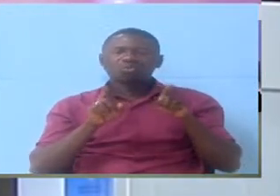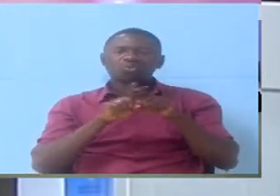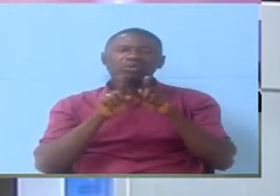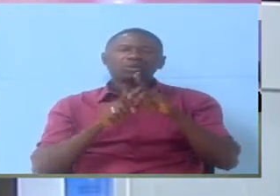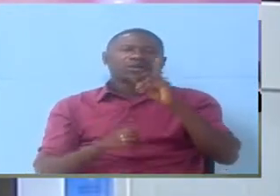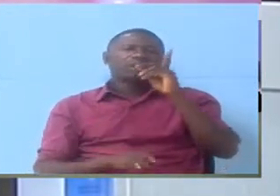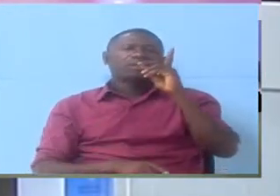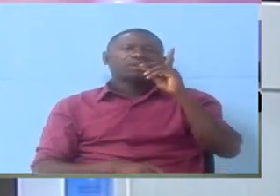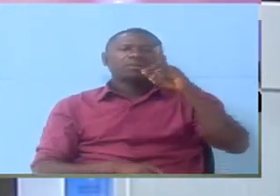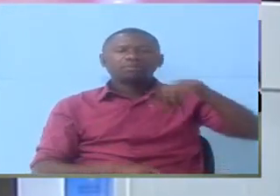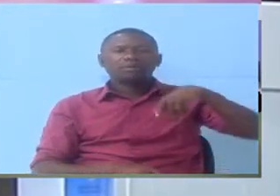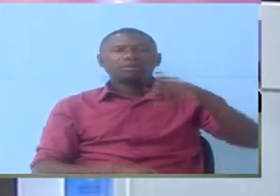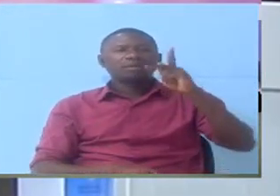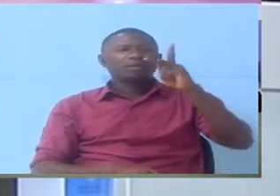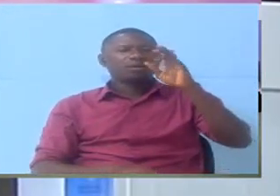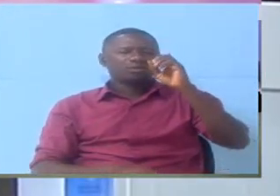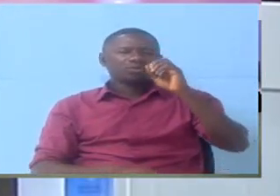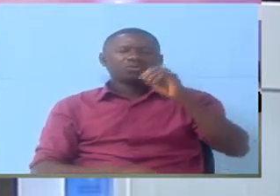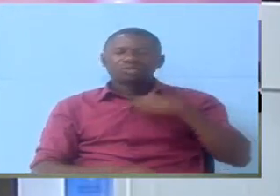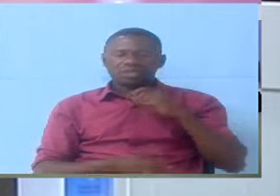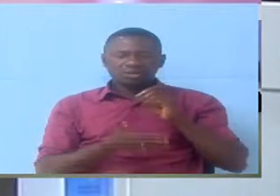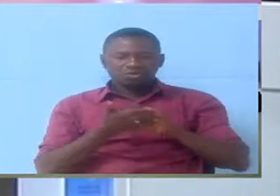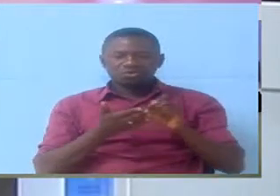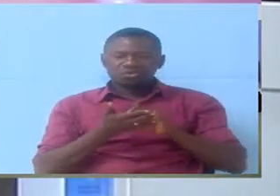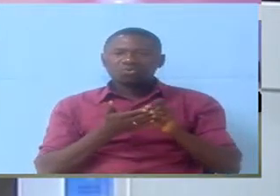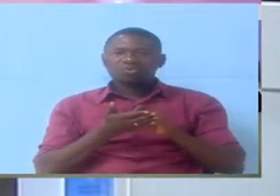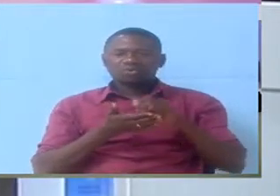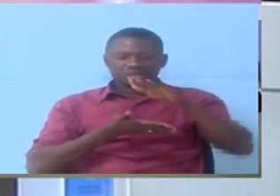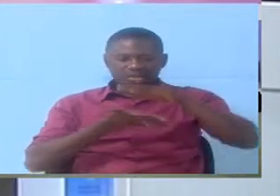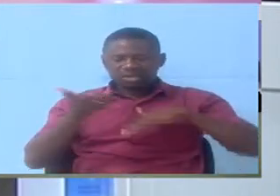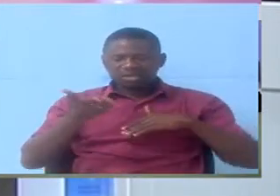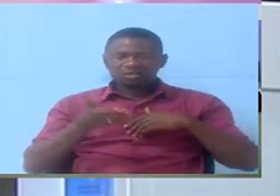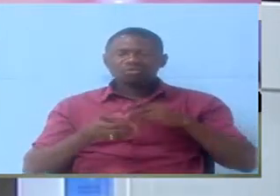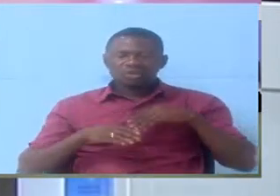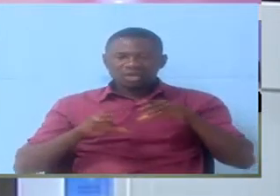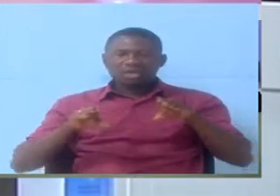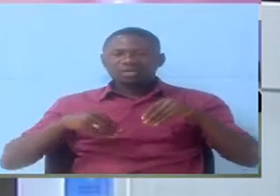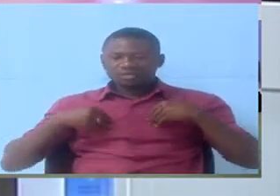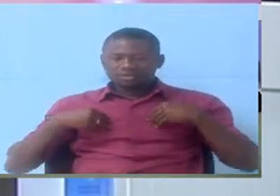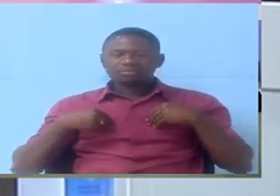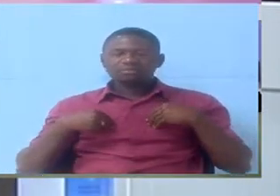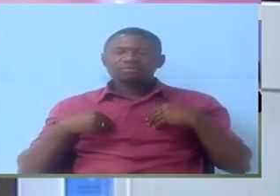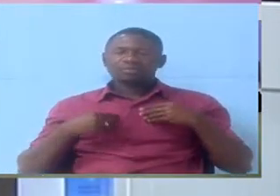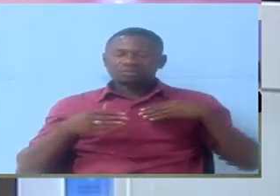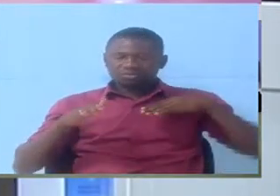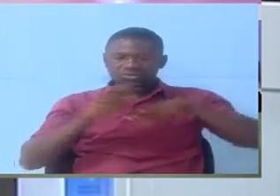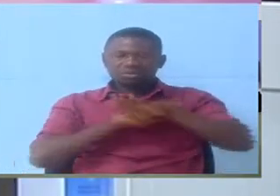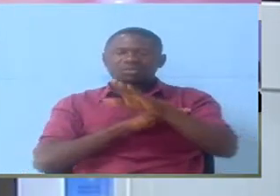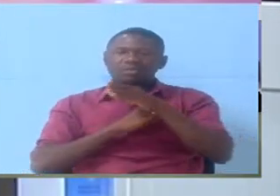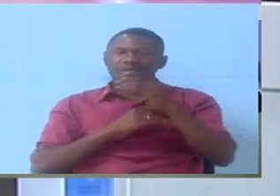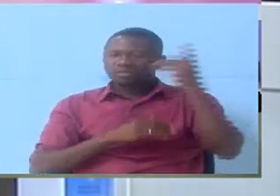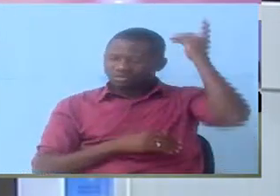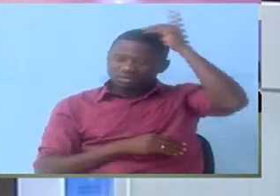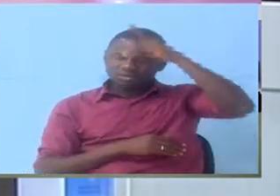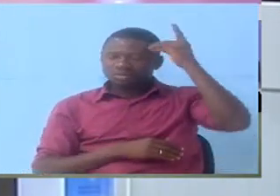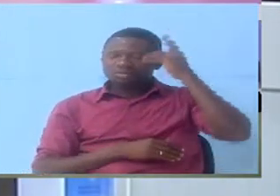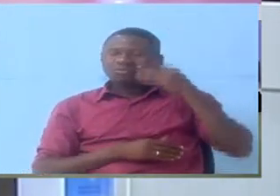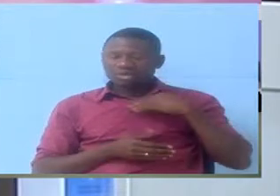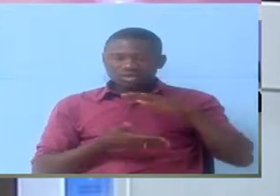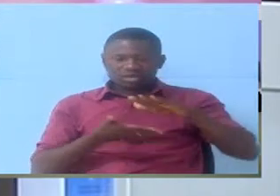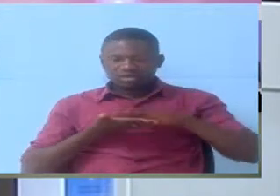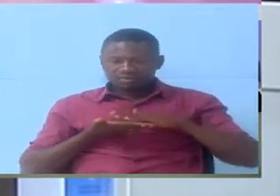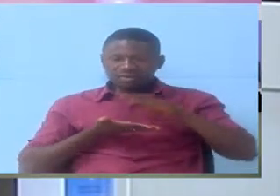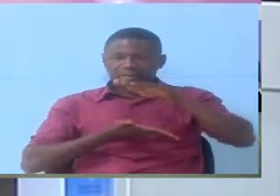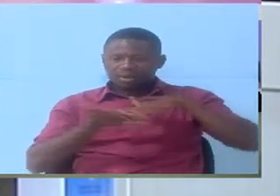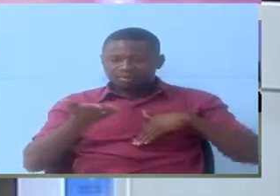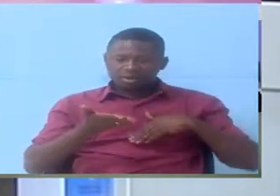Yes, safero ke. To allow me in. Kasilo din nangadum. So when I got the note verbal, bringo kaito soto. I went to Kenya Airways again.